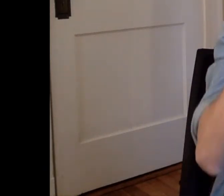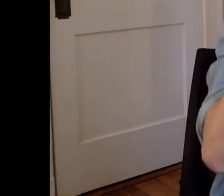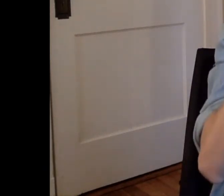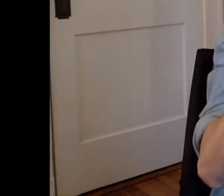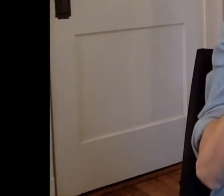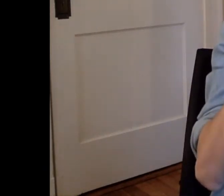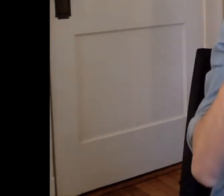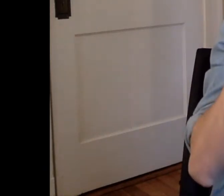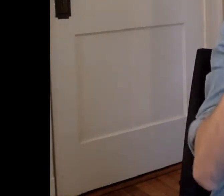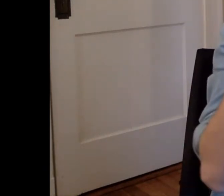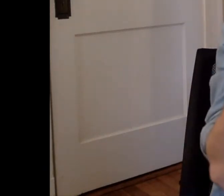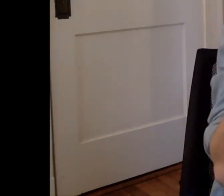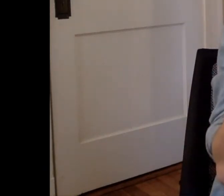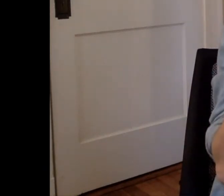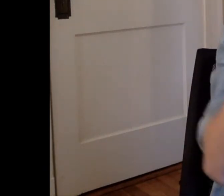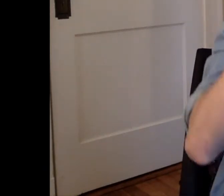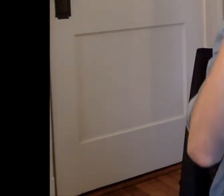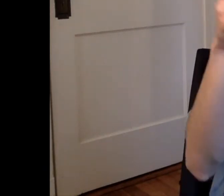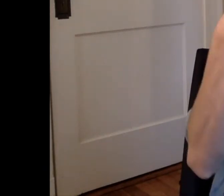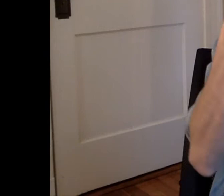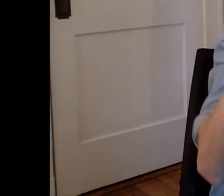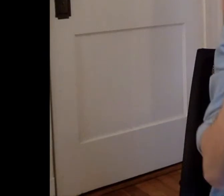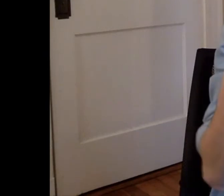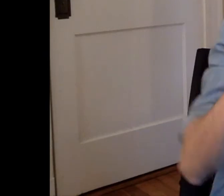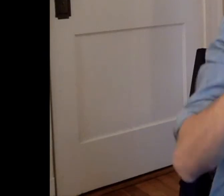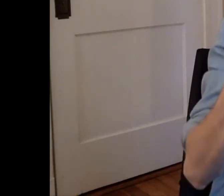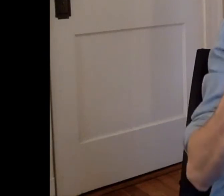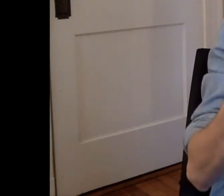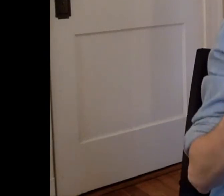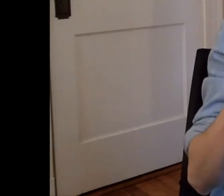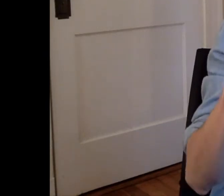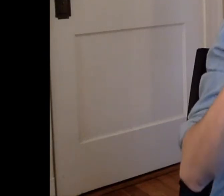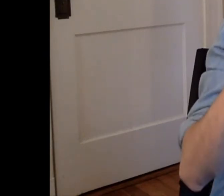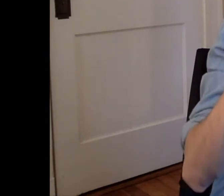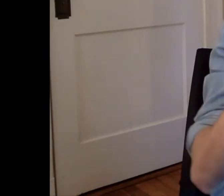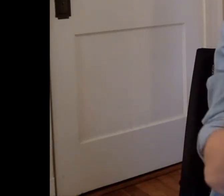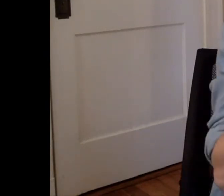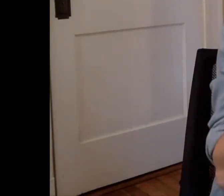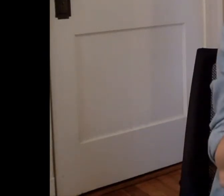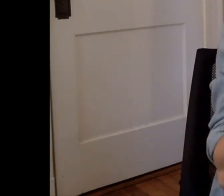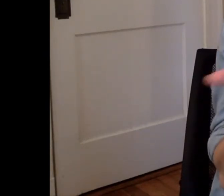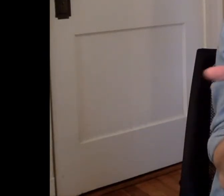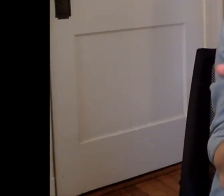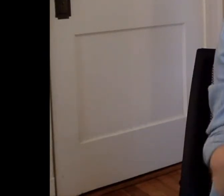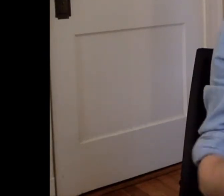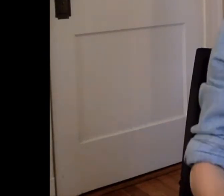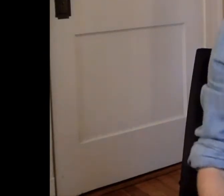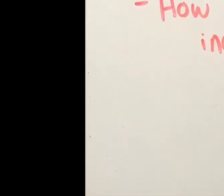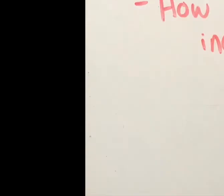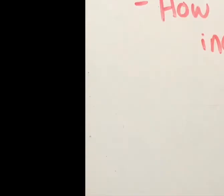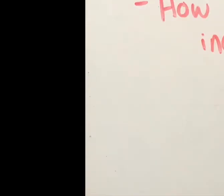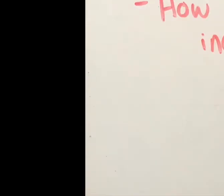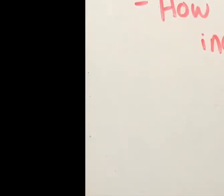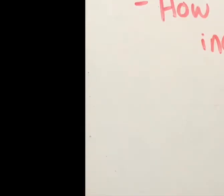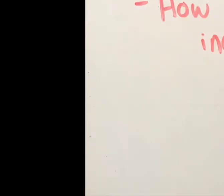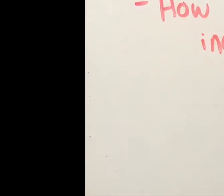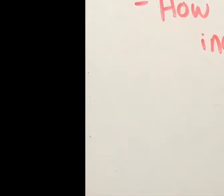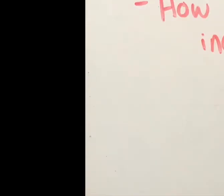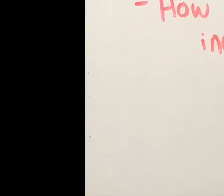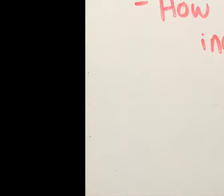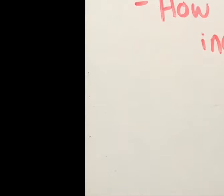For today, there are two important questions. One, what is a system of inequalities? What does that mean? And two, how can we solve it?